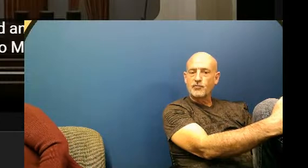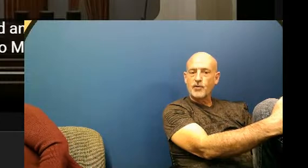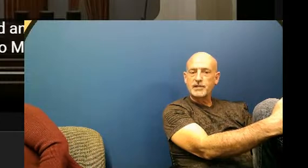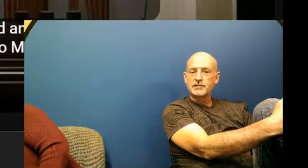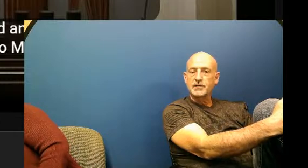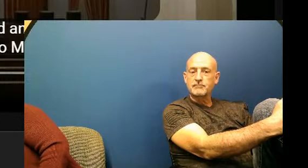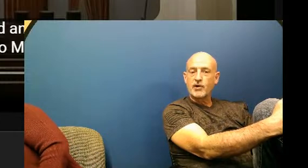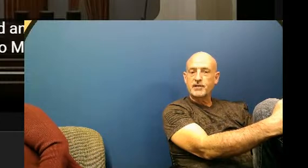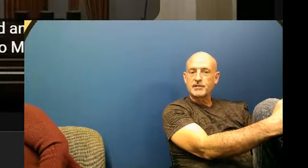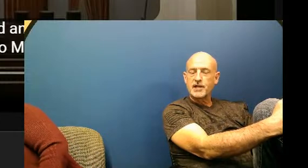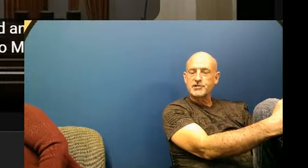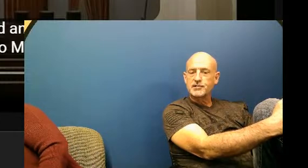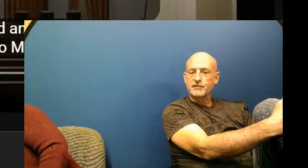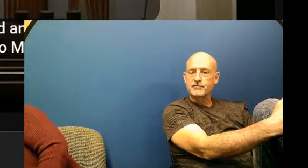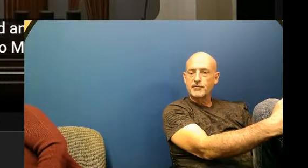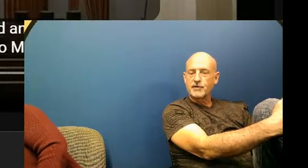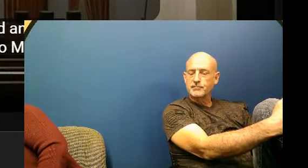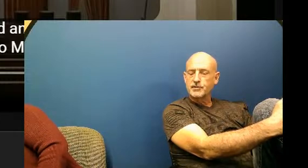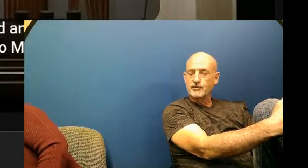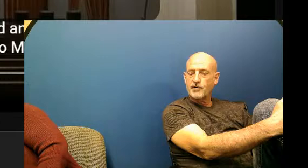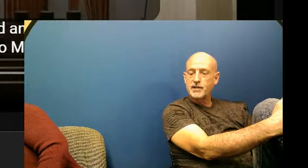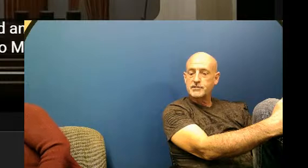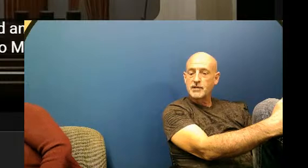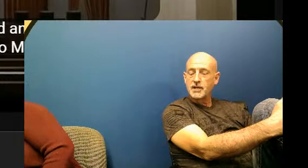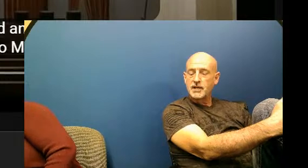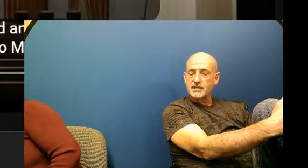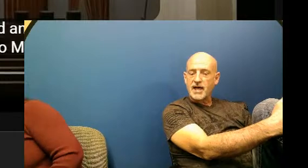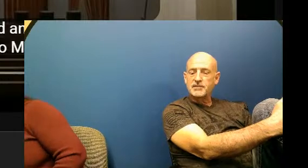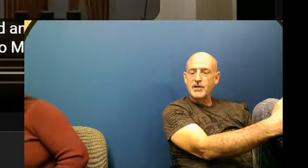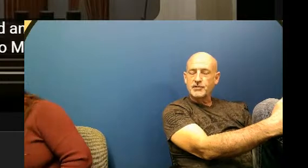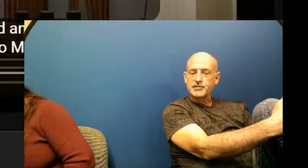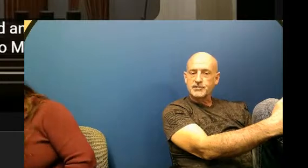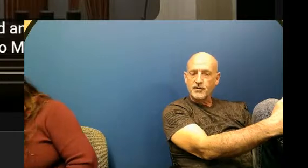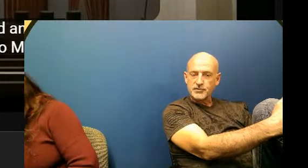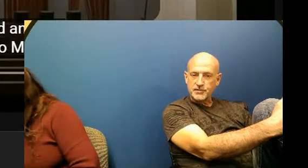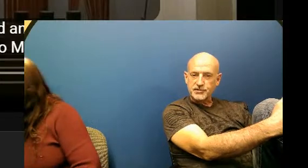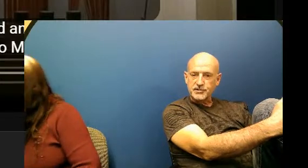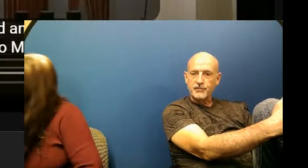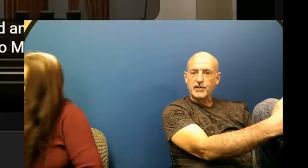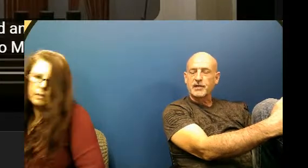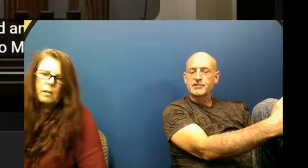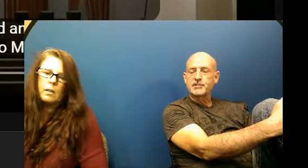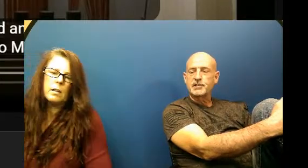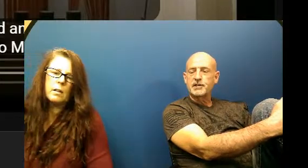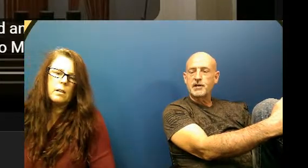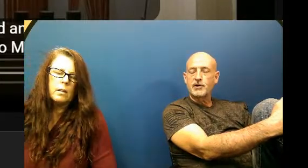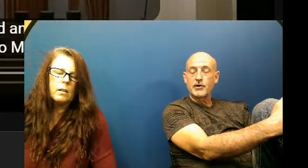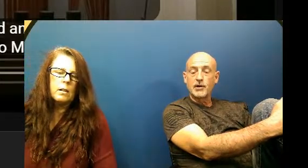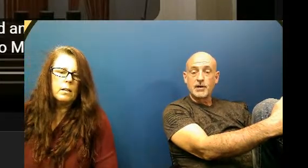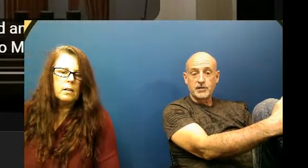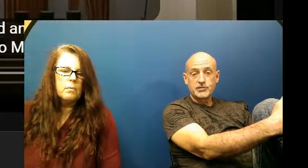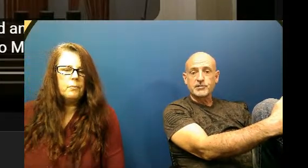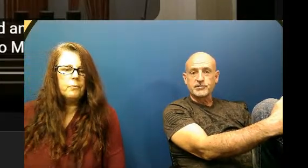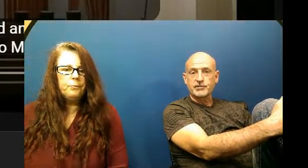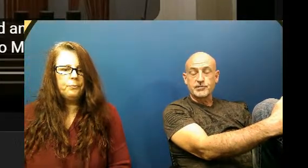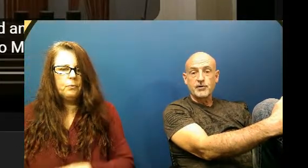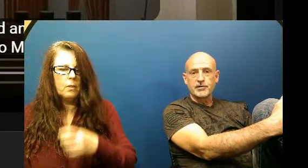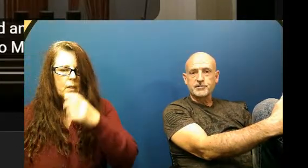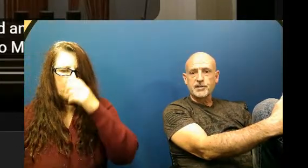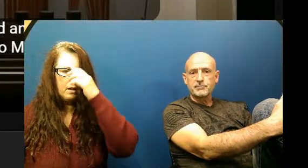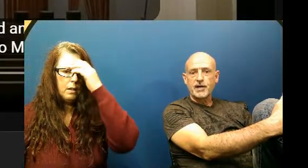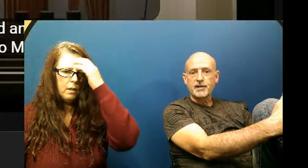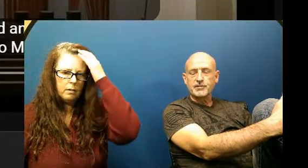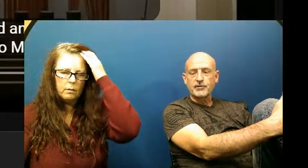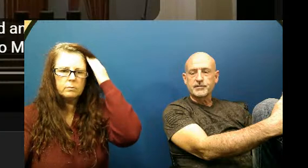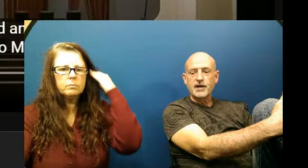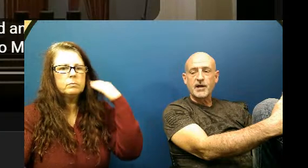of regulation of your fundamental rights. That notice is very specific, like she's getting here. These justices know this.